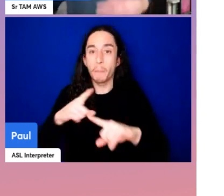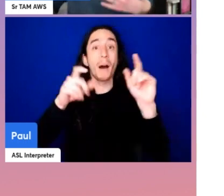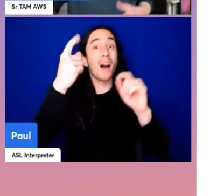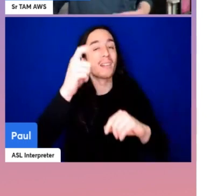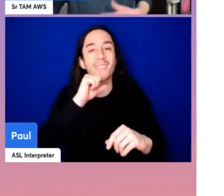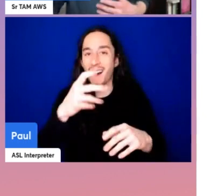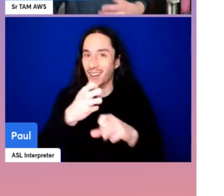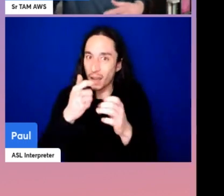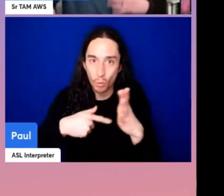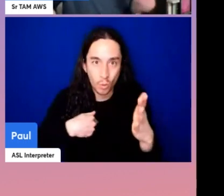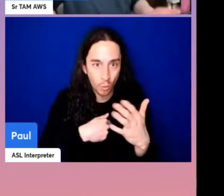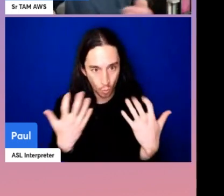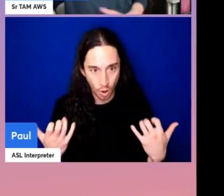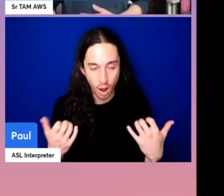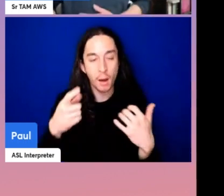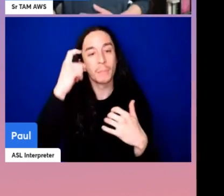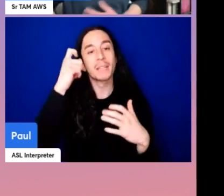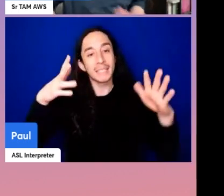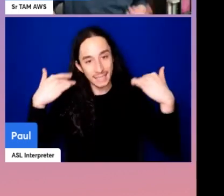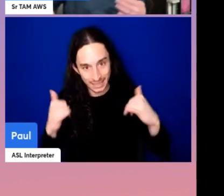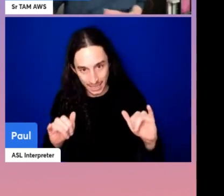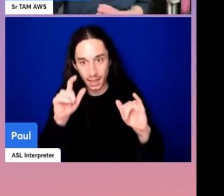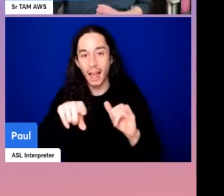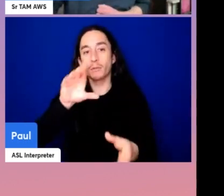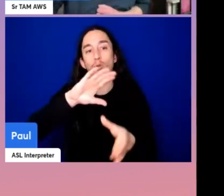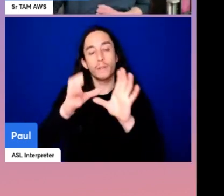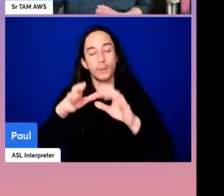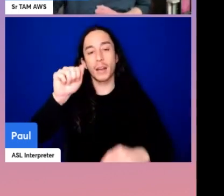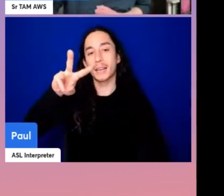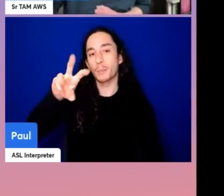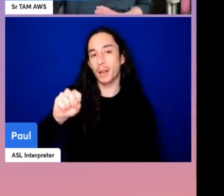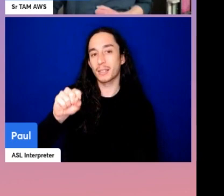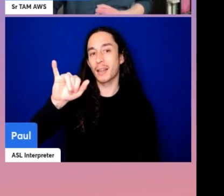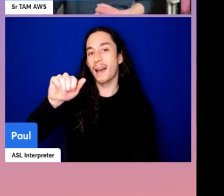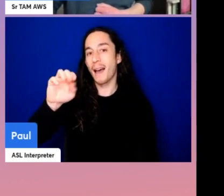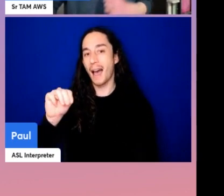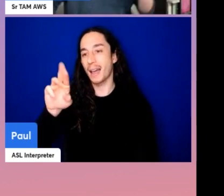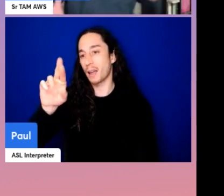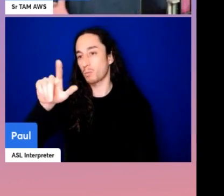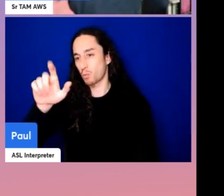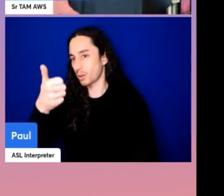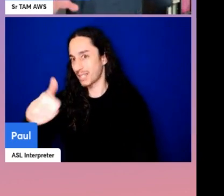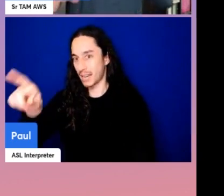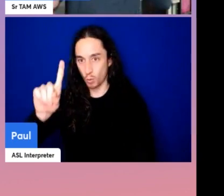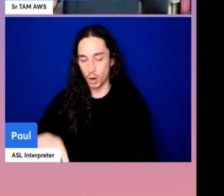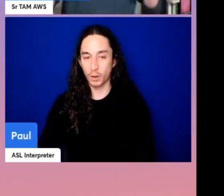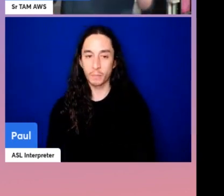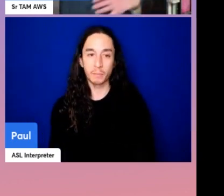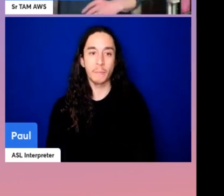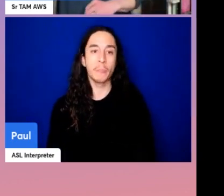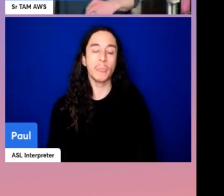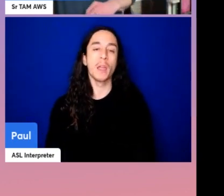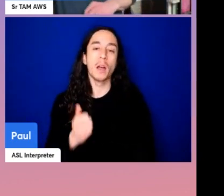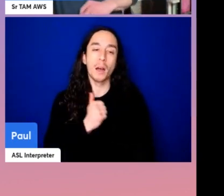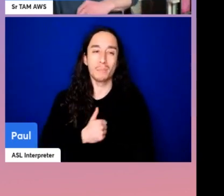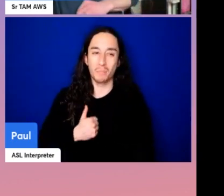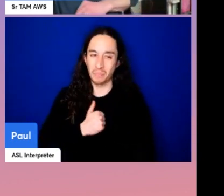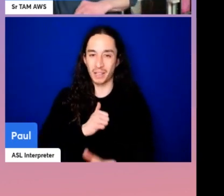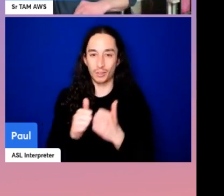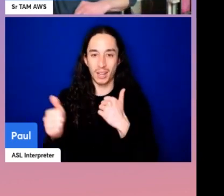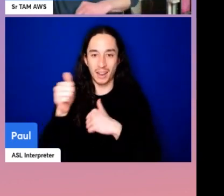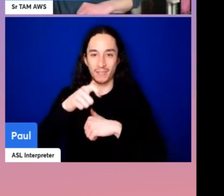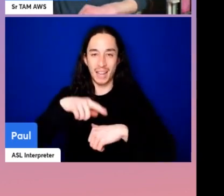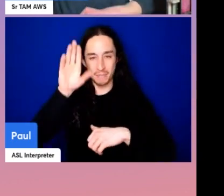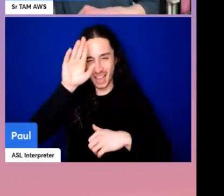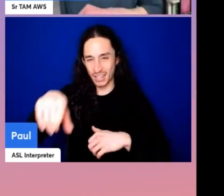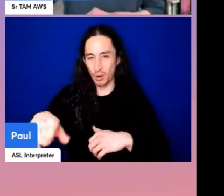going though, because we still have to configure AWS IAM Roles Anywhere. Apologies in advance for the size